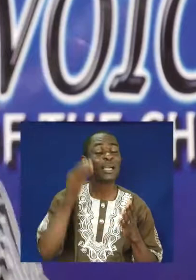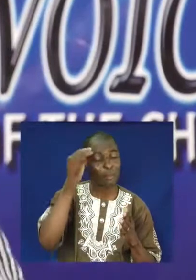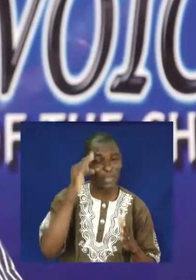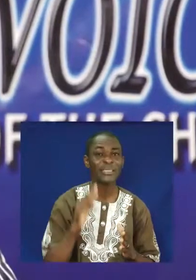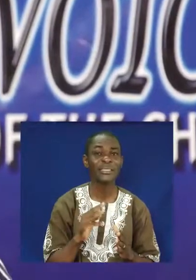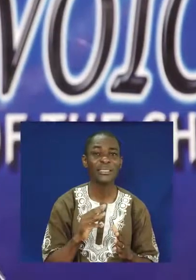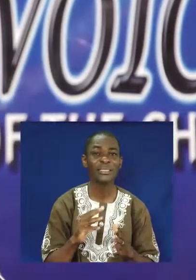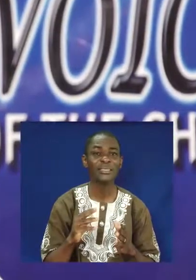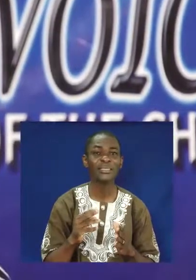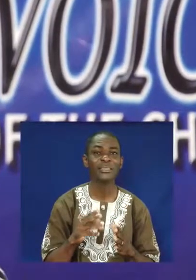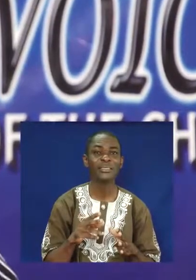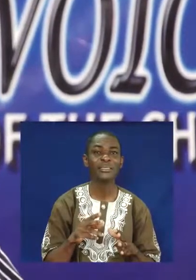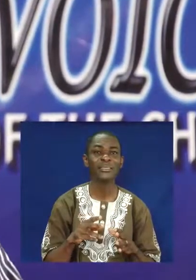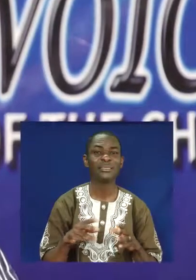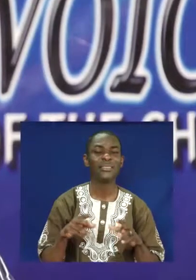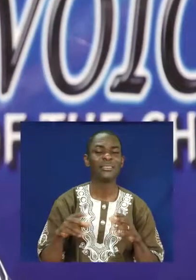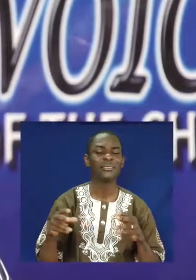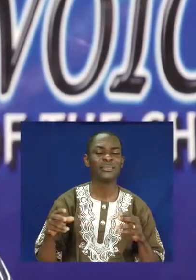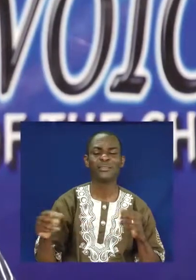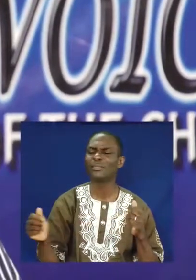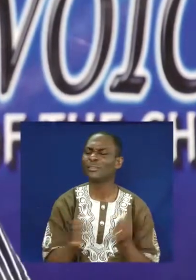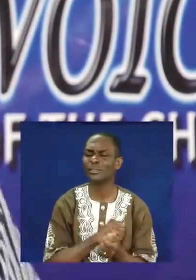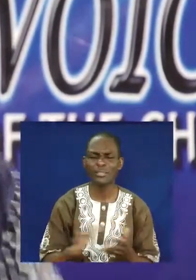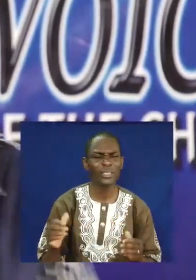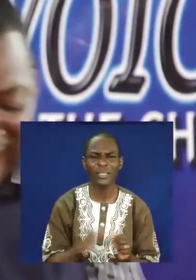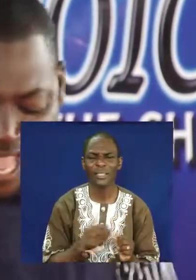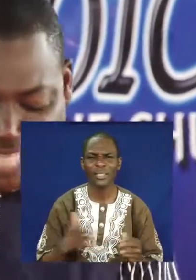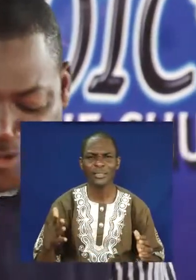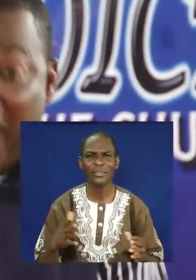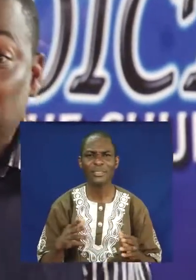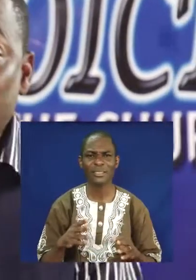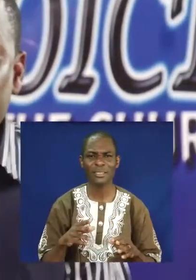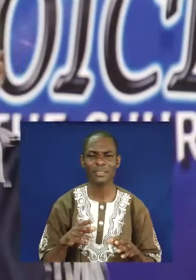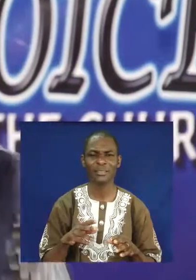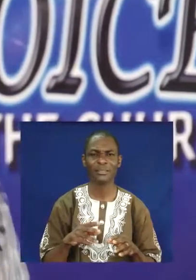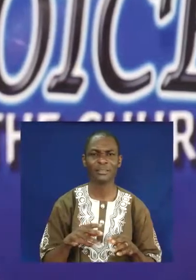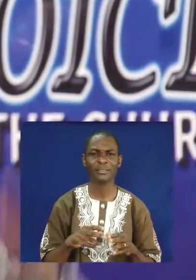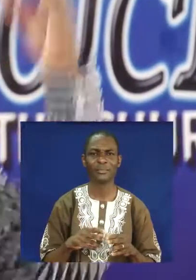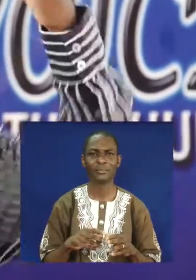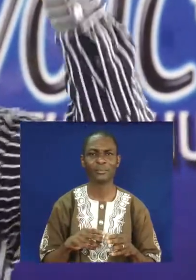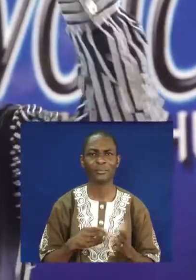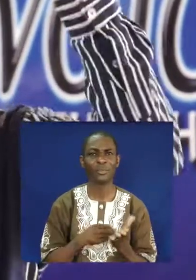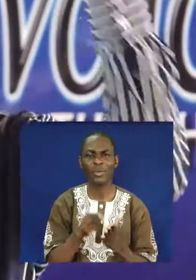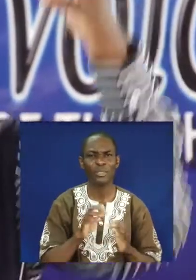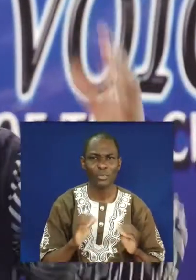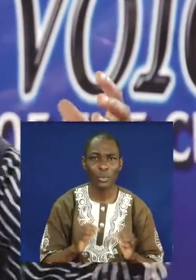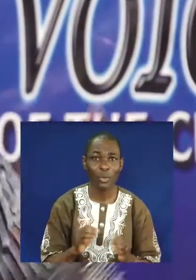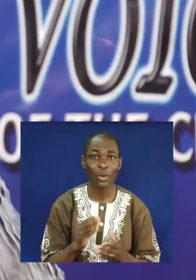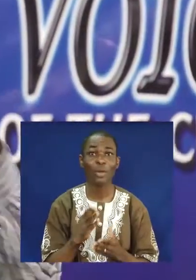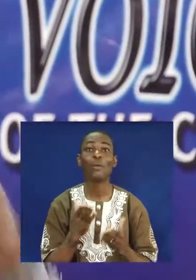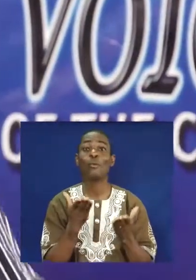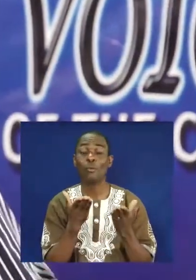near matters. I know about any young cabin and Fantia. Name of Yaka, Yakano, MPP, Yao, dear Nimo, Summon Walker,